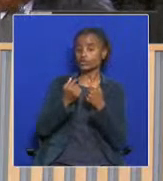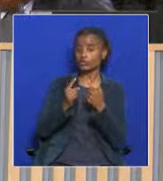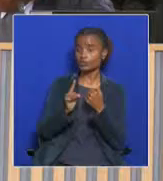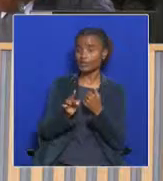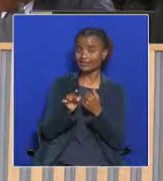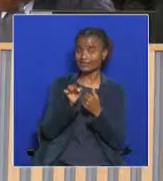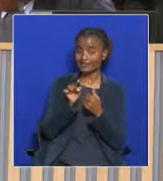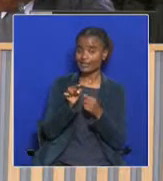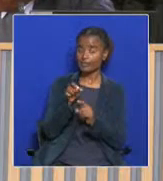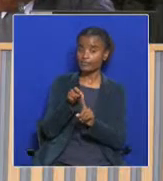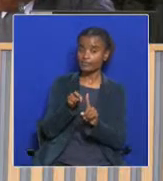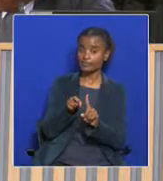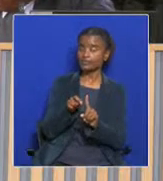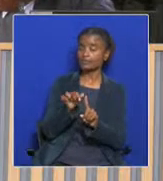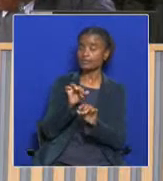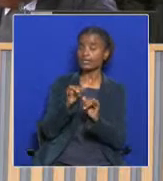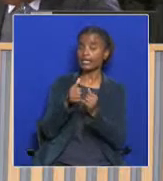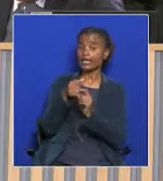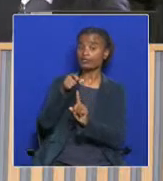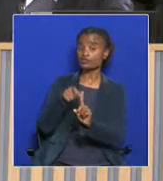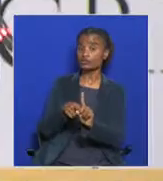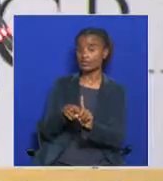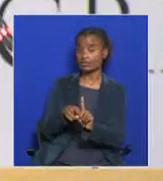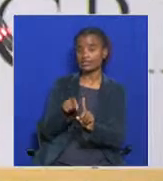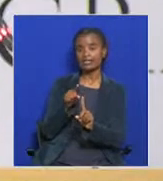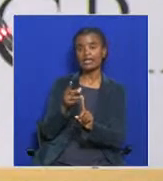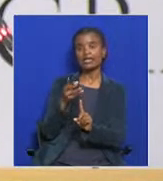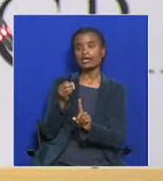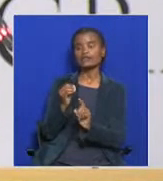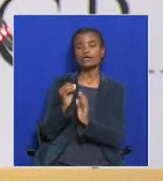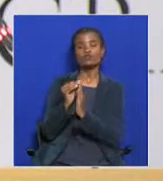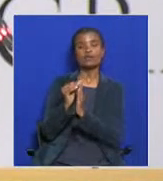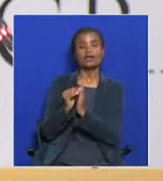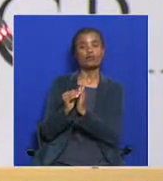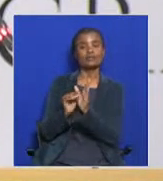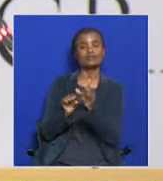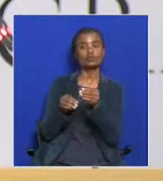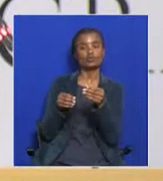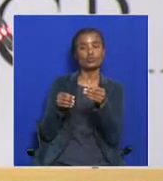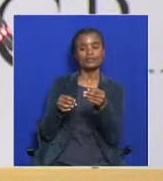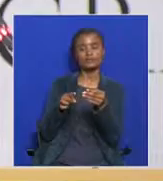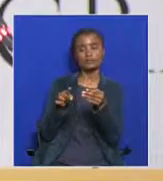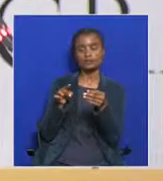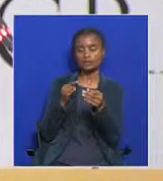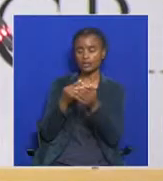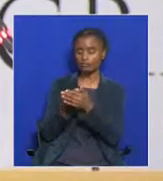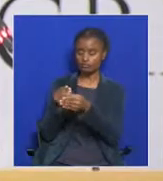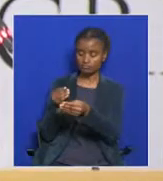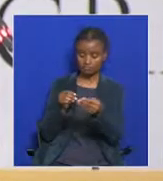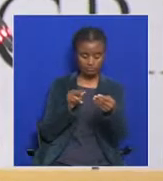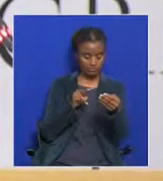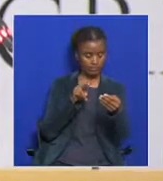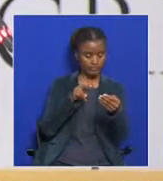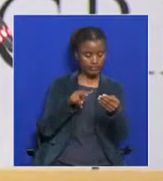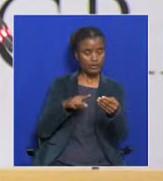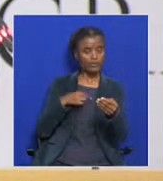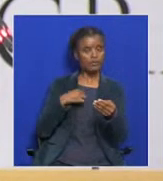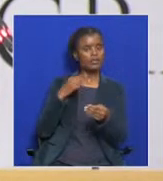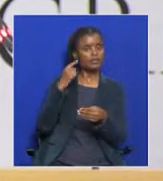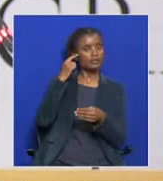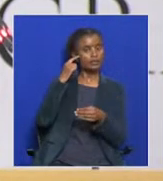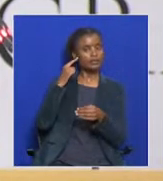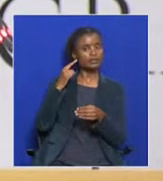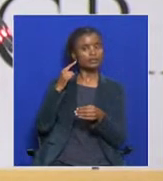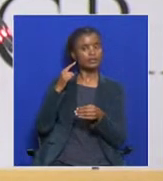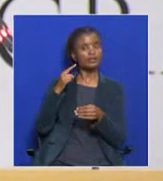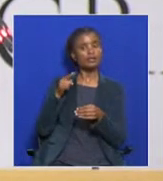agent does not even have a record to refer her to, because I take it she's in charge of other businesses,